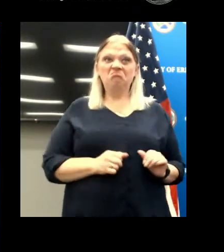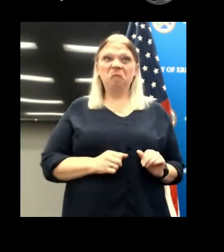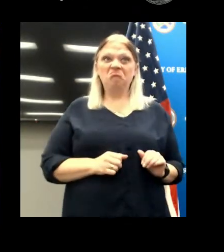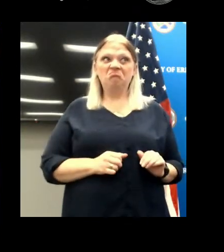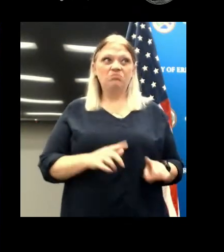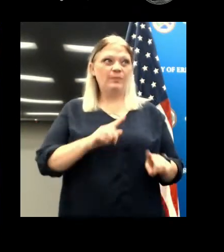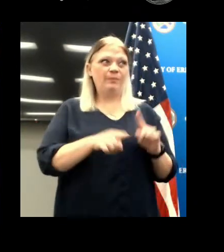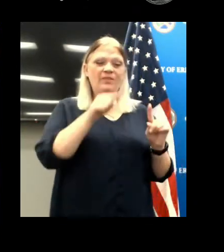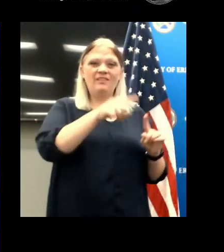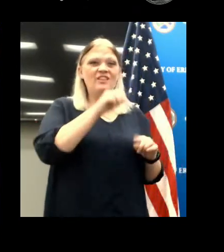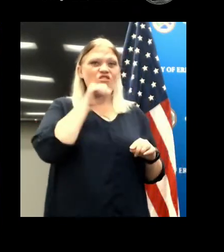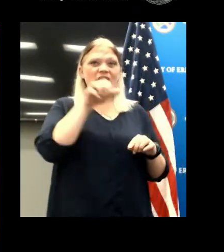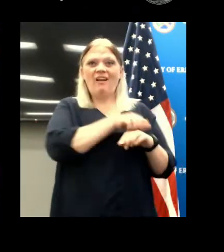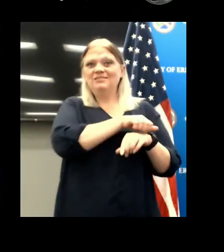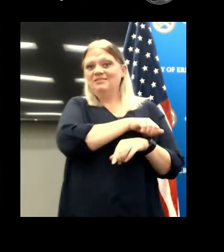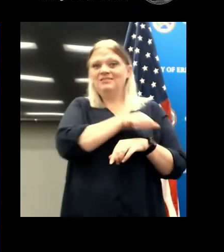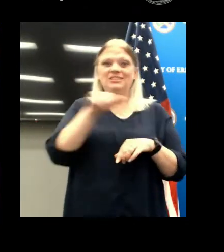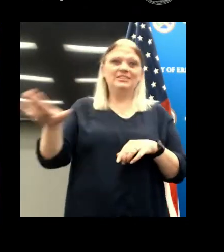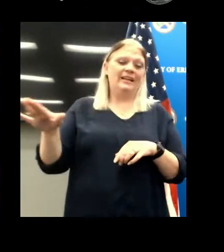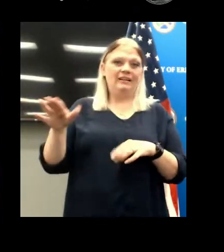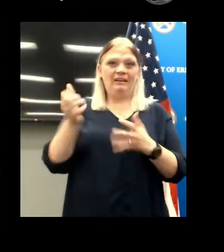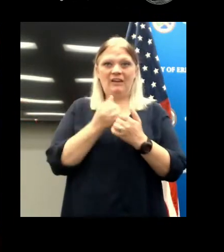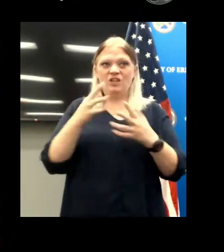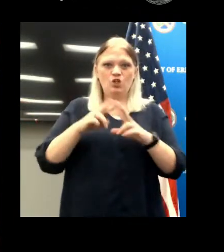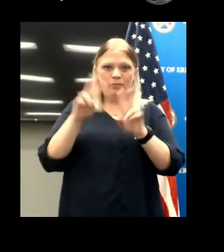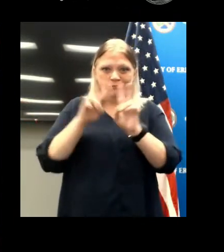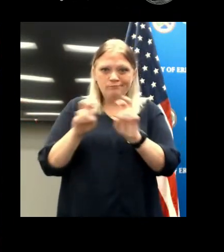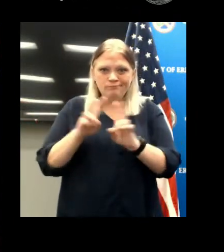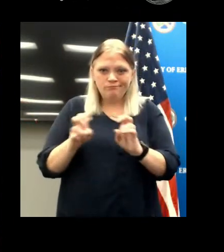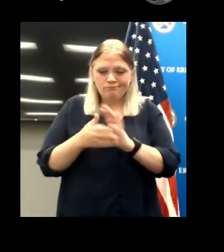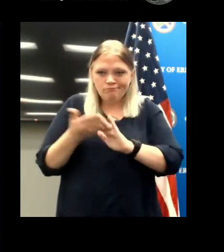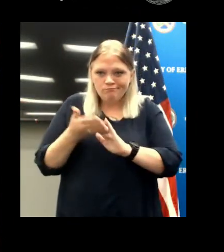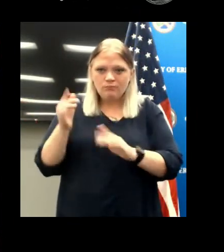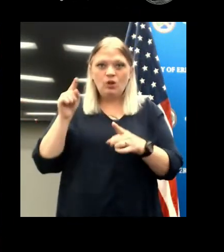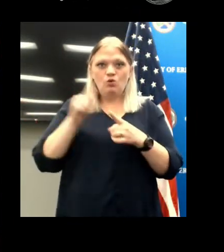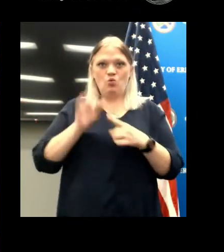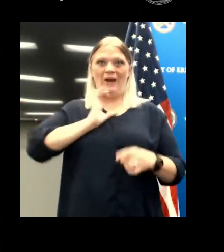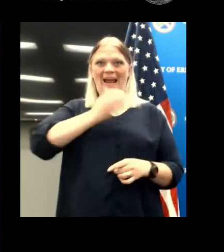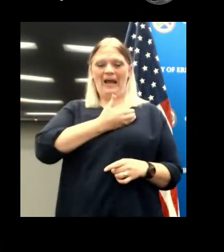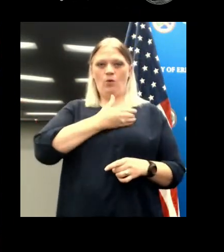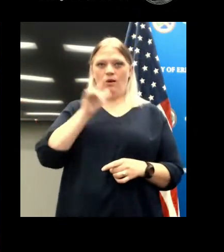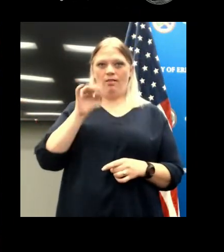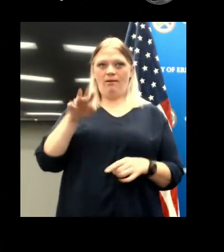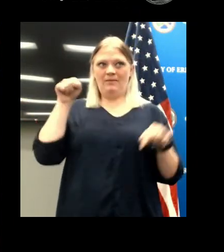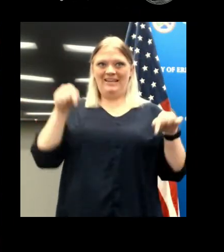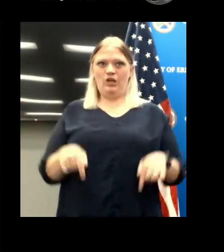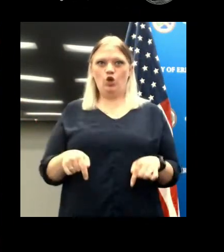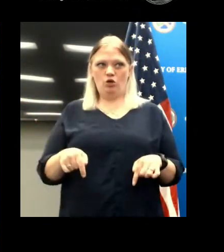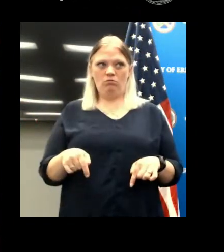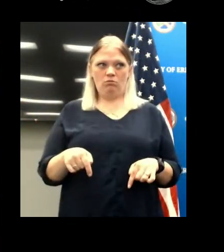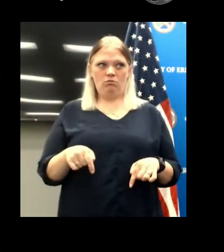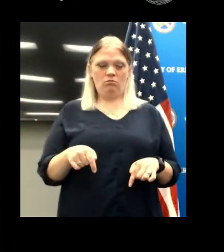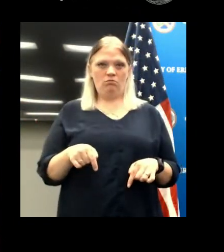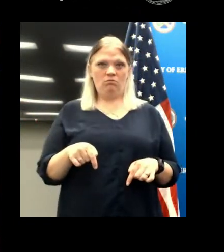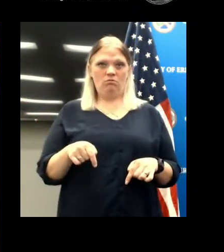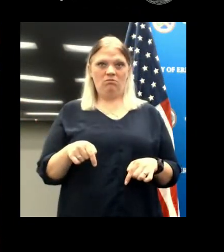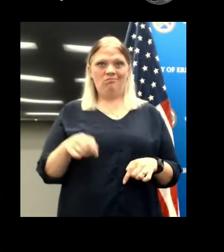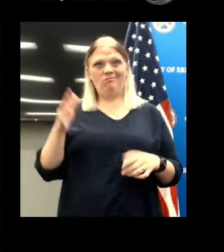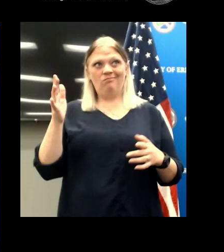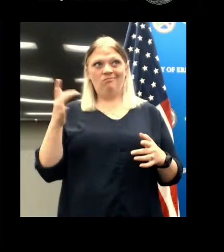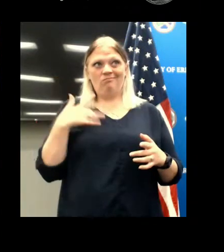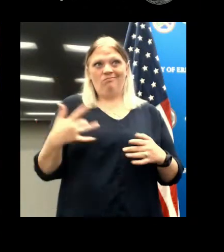not sending their tests to be analyzed to our Department of Health Public Health Lab. They're often being sent out of